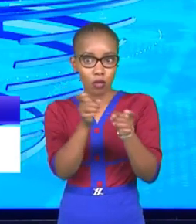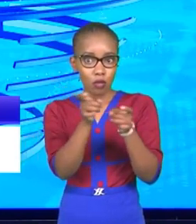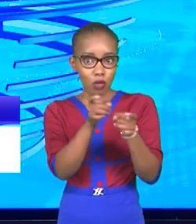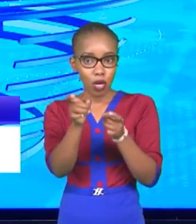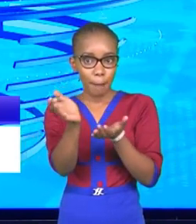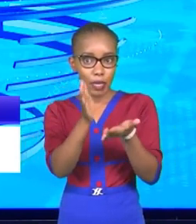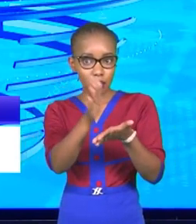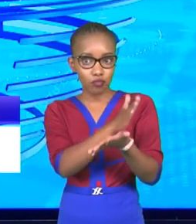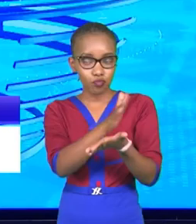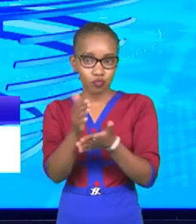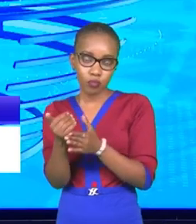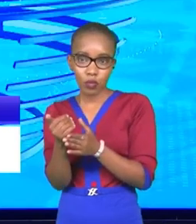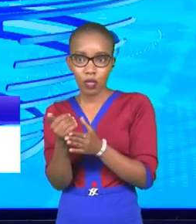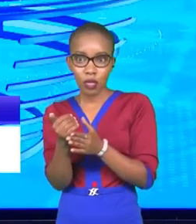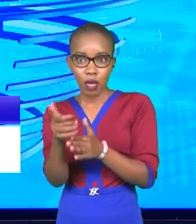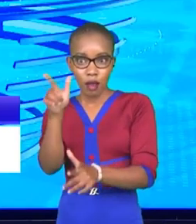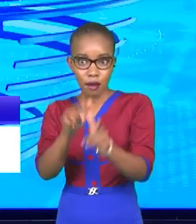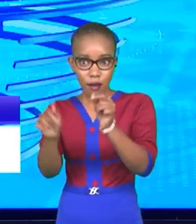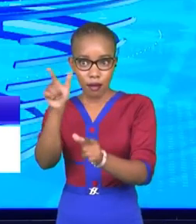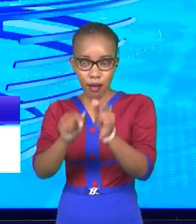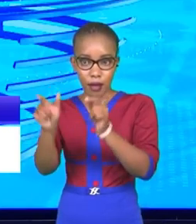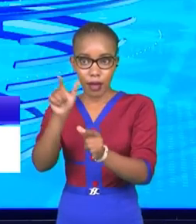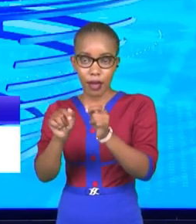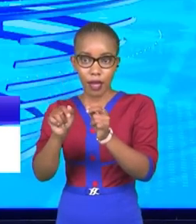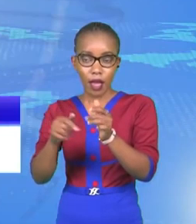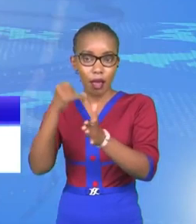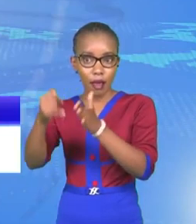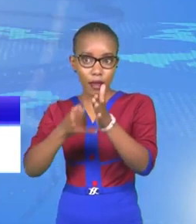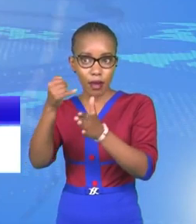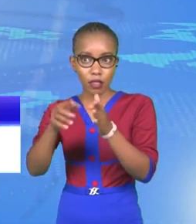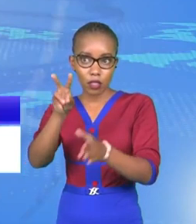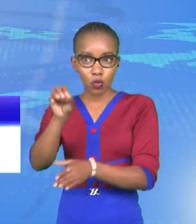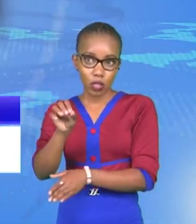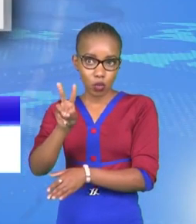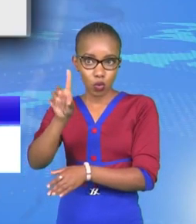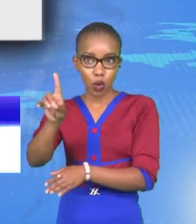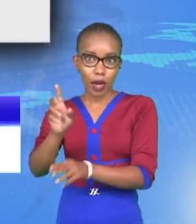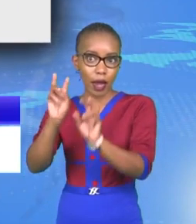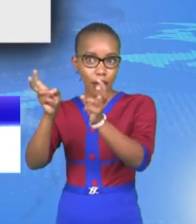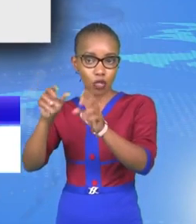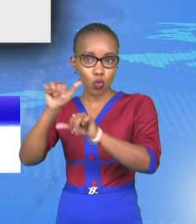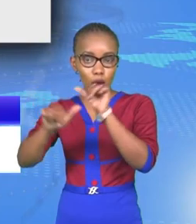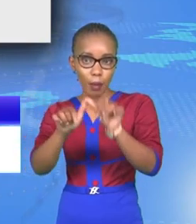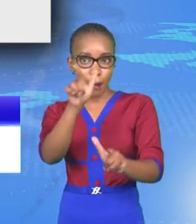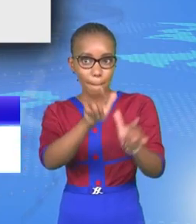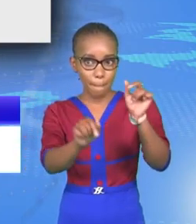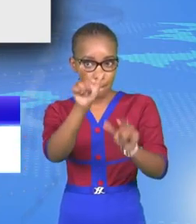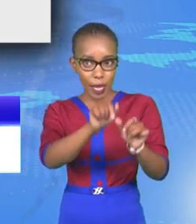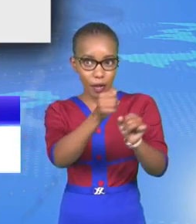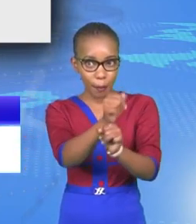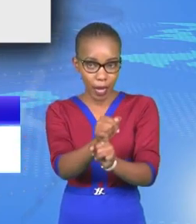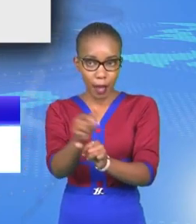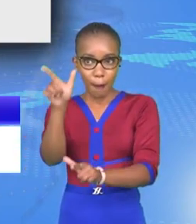The regulations, dubbed Dairy Industry Regulations 2021, touched on issues of milk production, milk marketing,